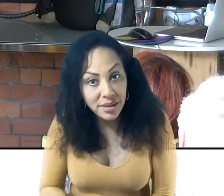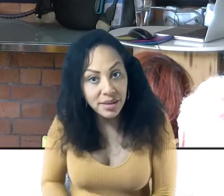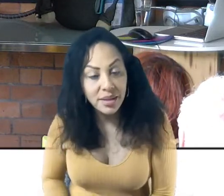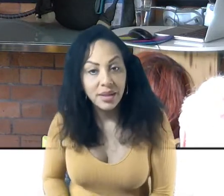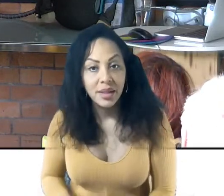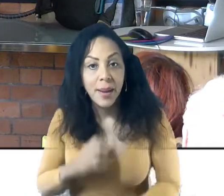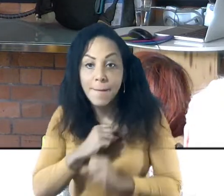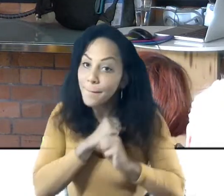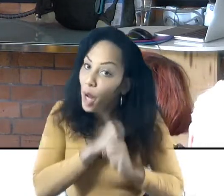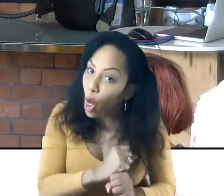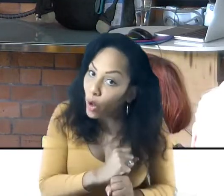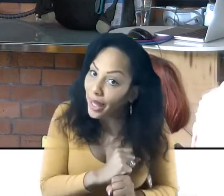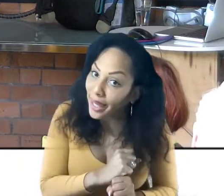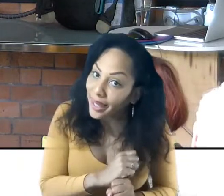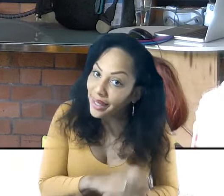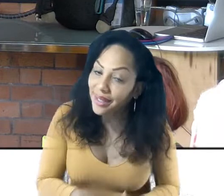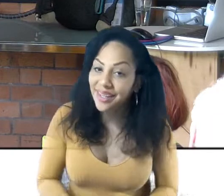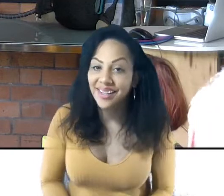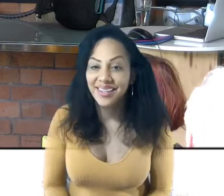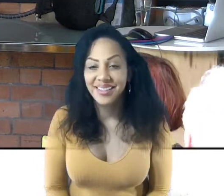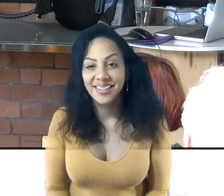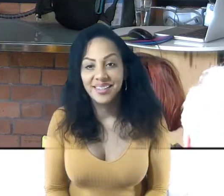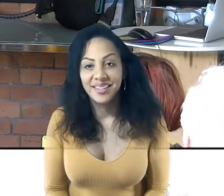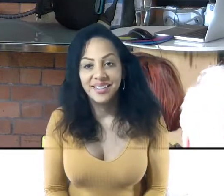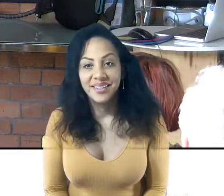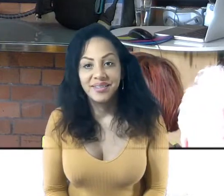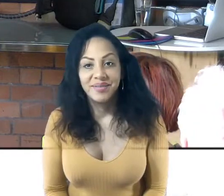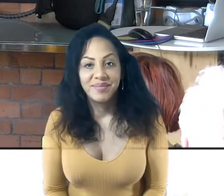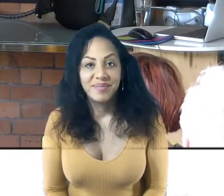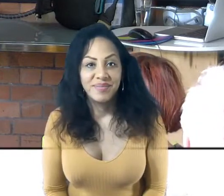belonging and